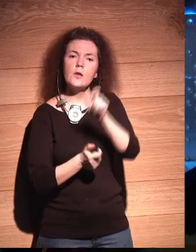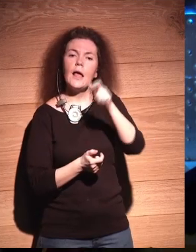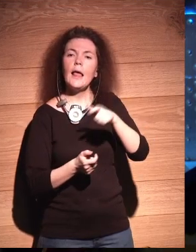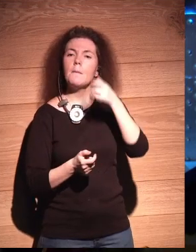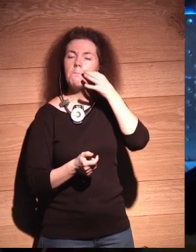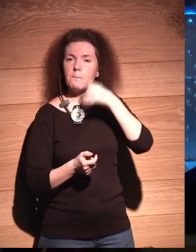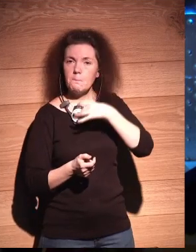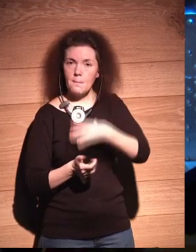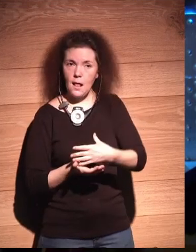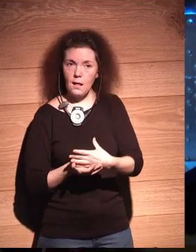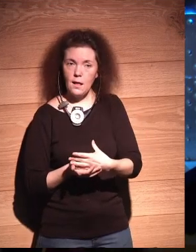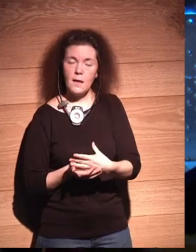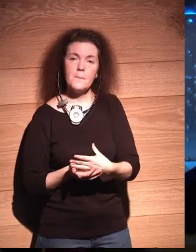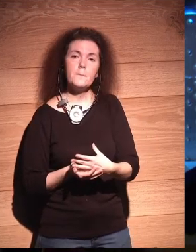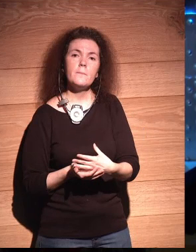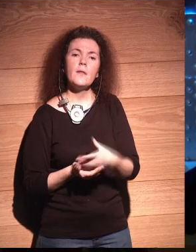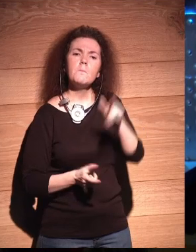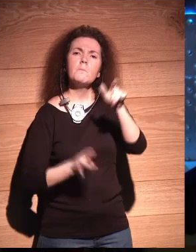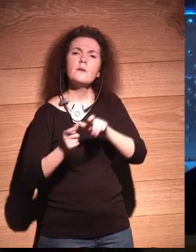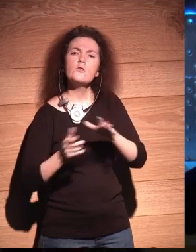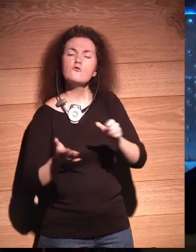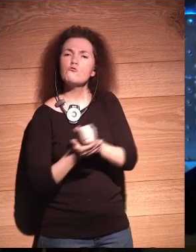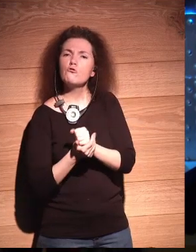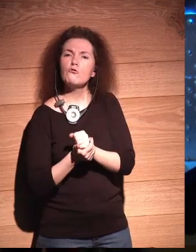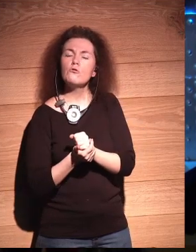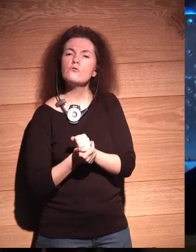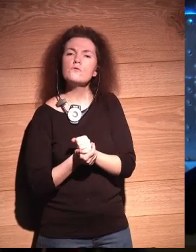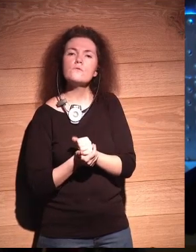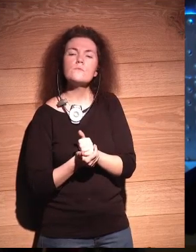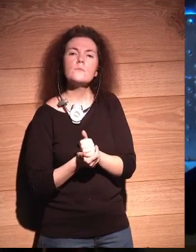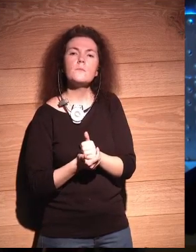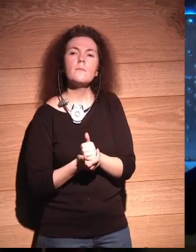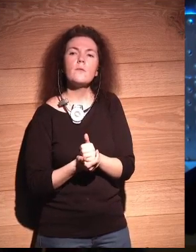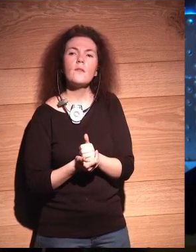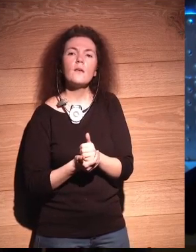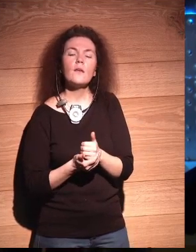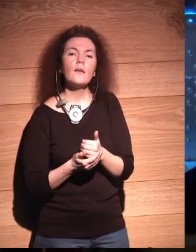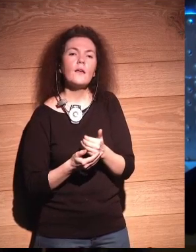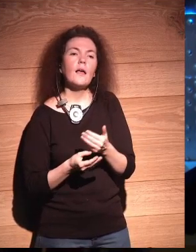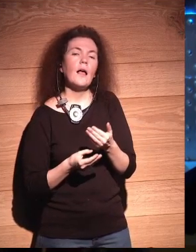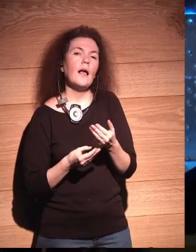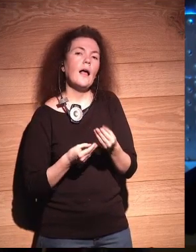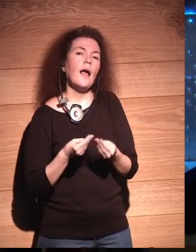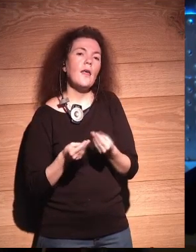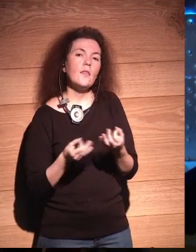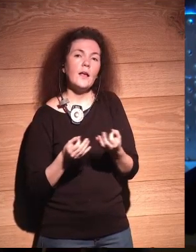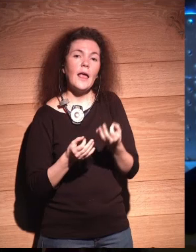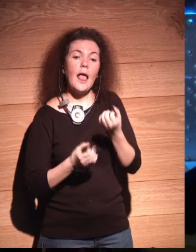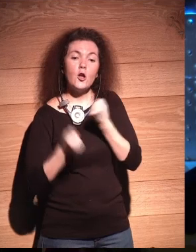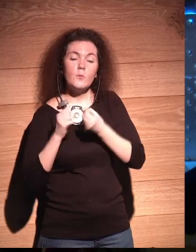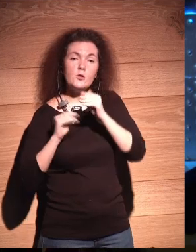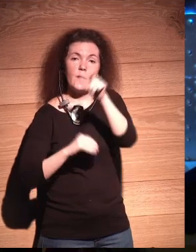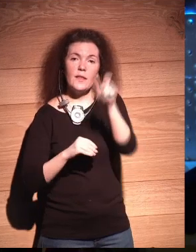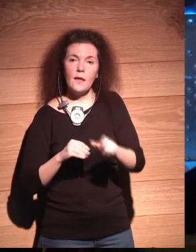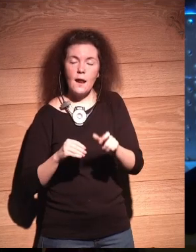Italian economy, let's say. They were very clever lawyers, speaking Greek and Latin. They had